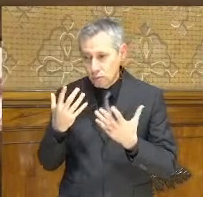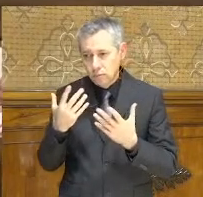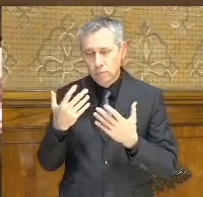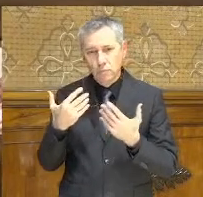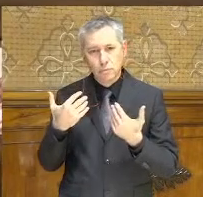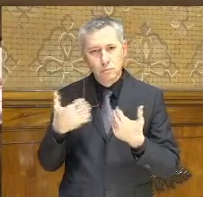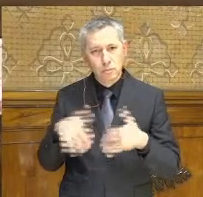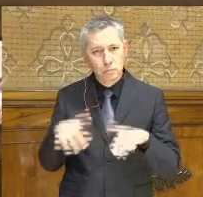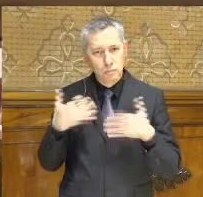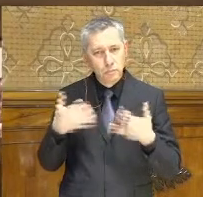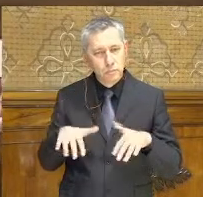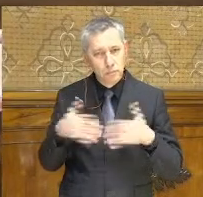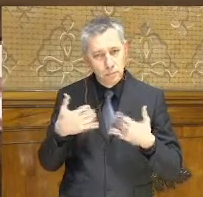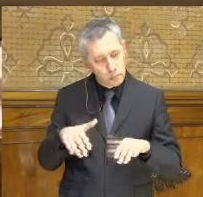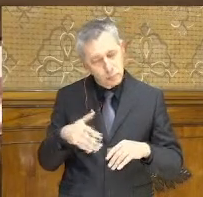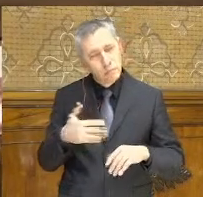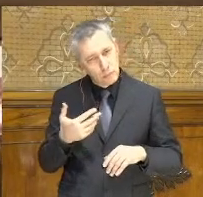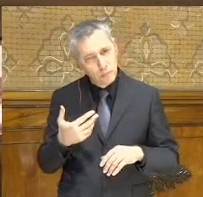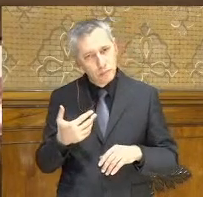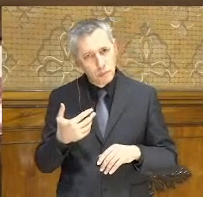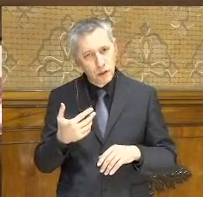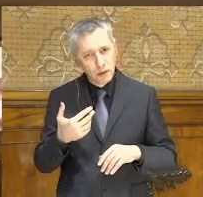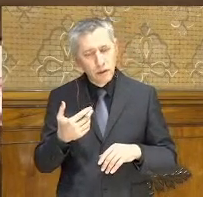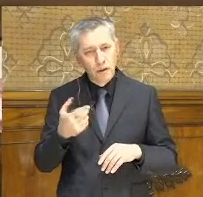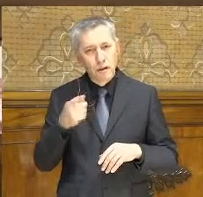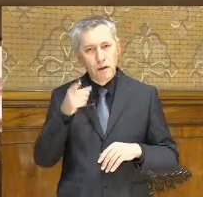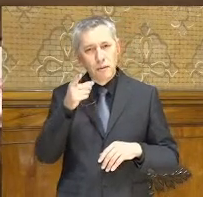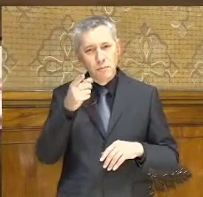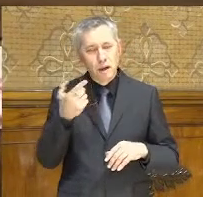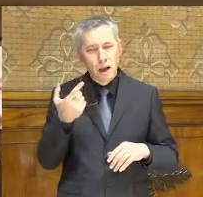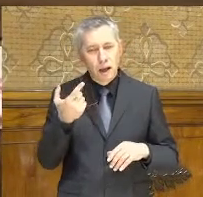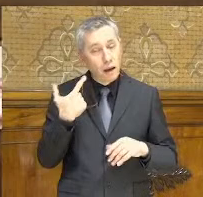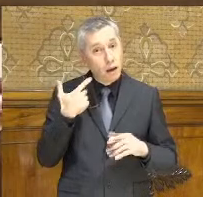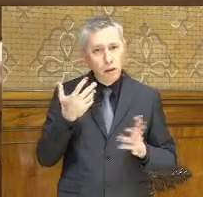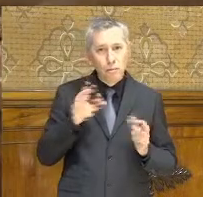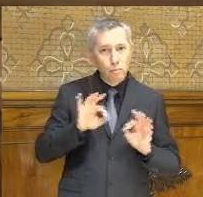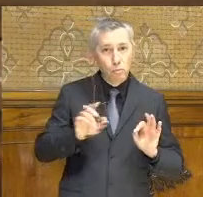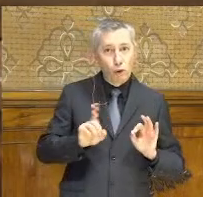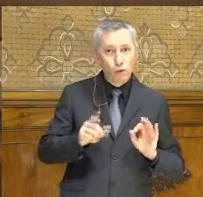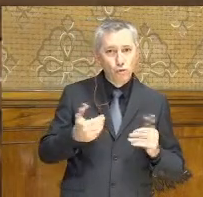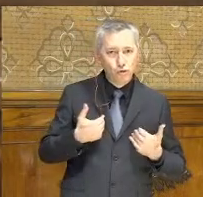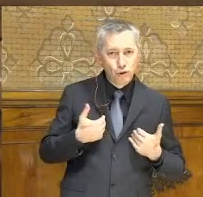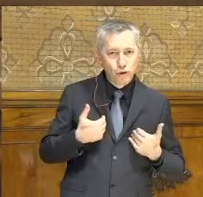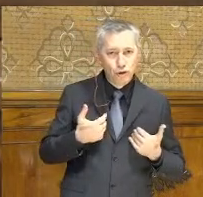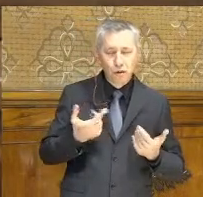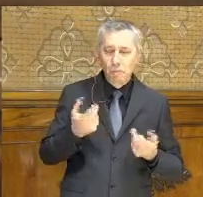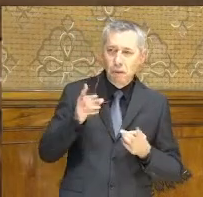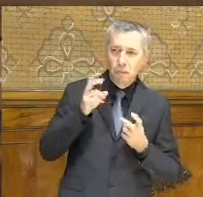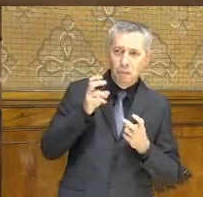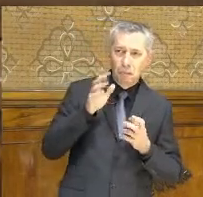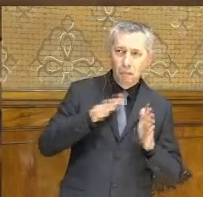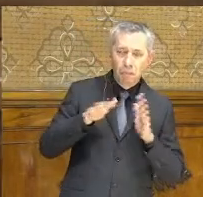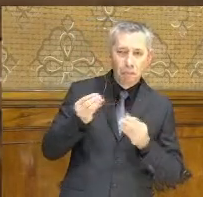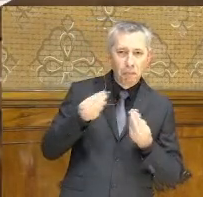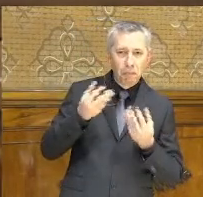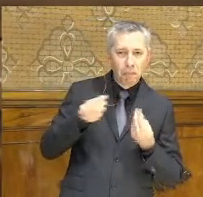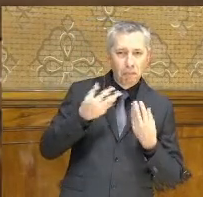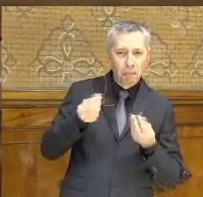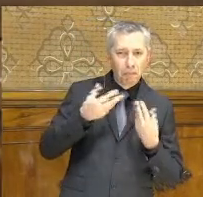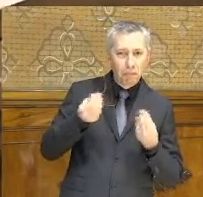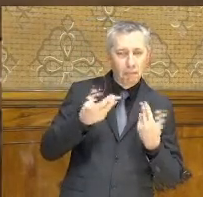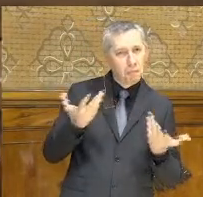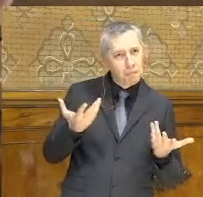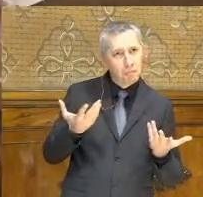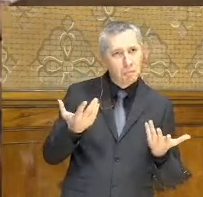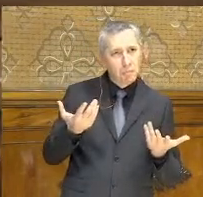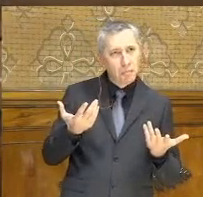in fact, I was not prepared. That's unpreparedness. And so I think I